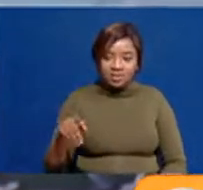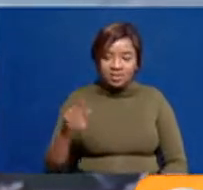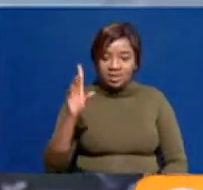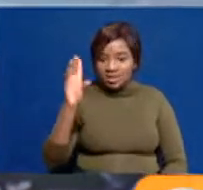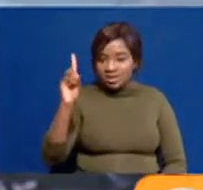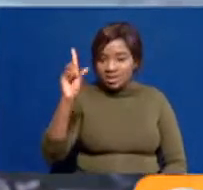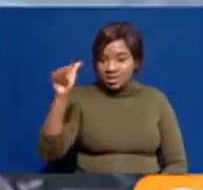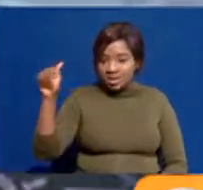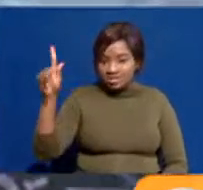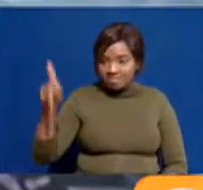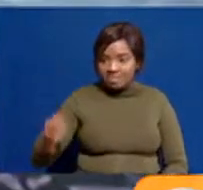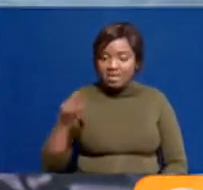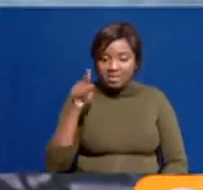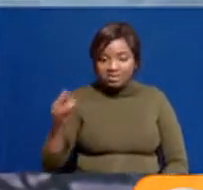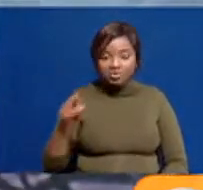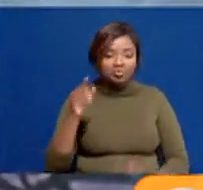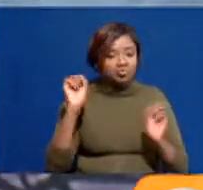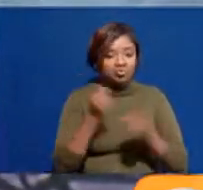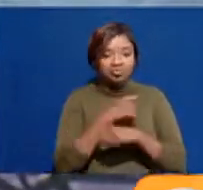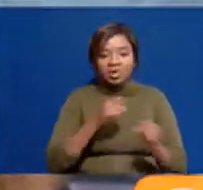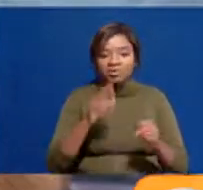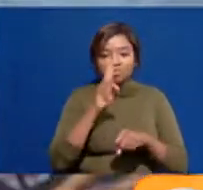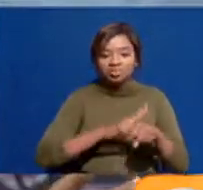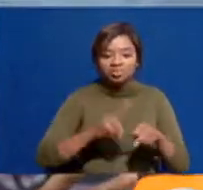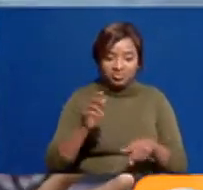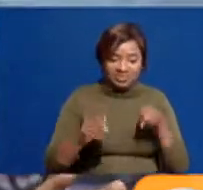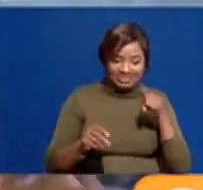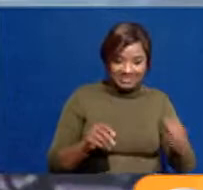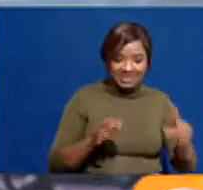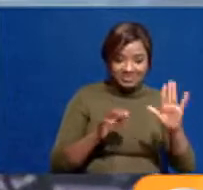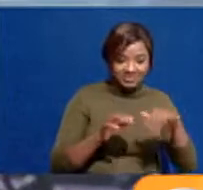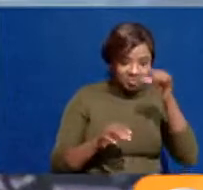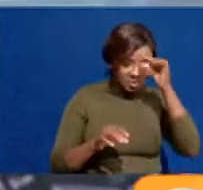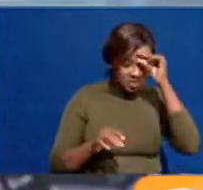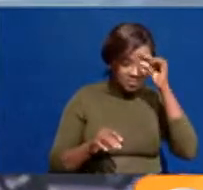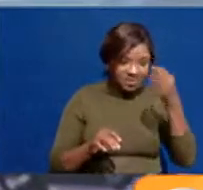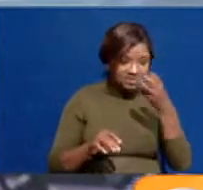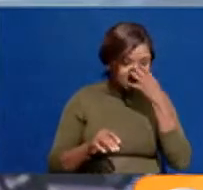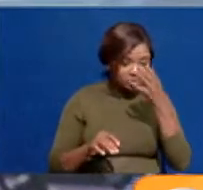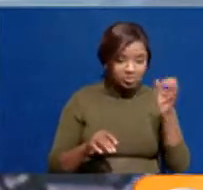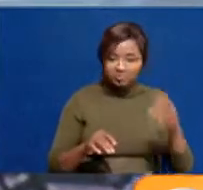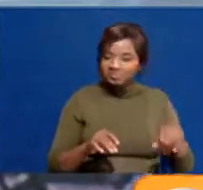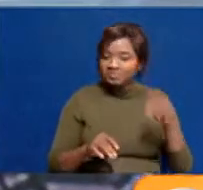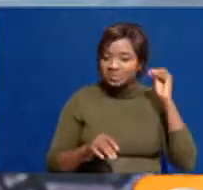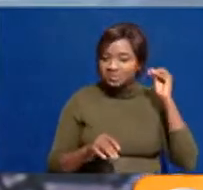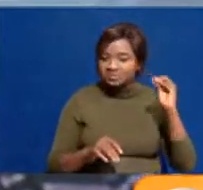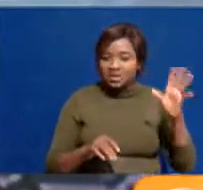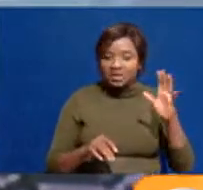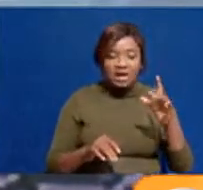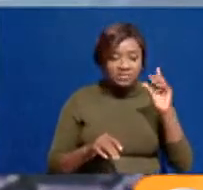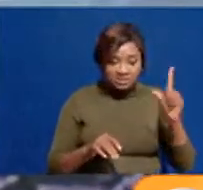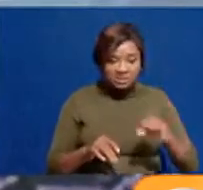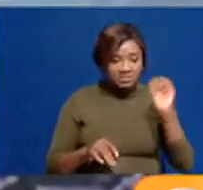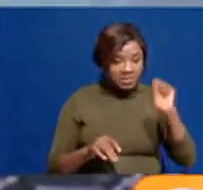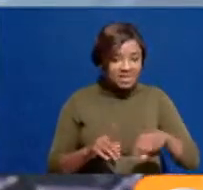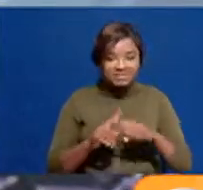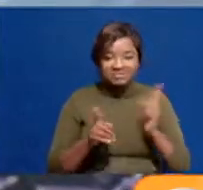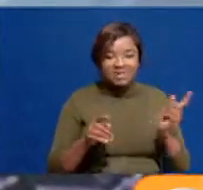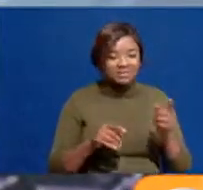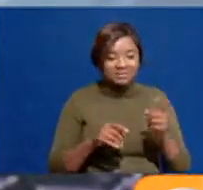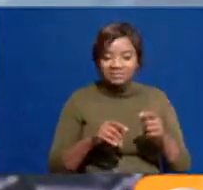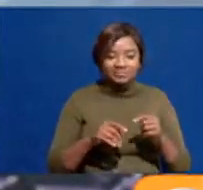For DAP, you cannot use the subsidized fertilizer they have brought because it is a big scam. In fact, what they have done is that they